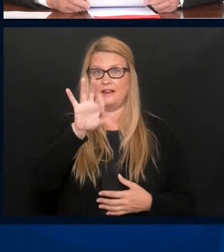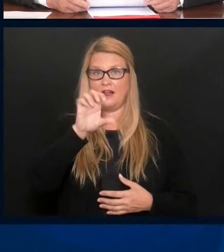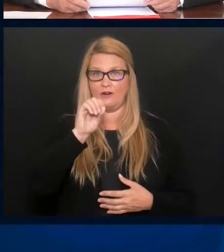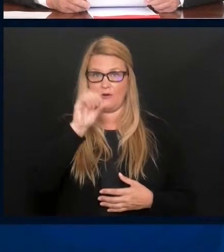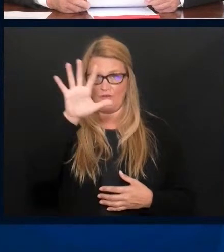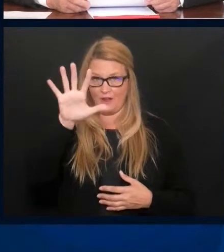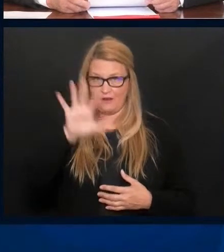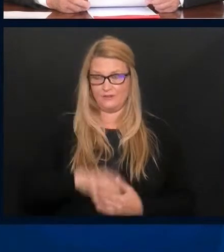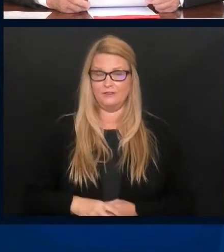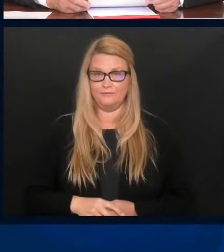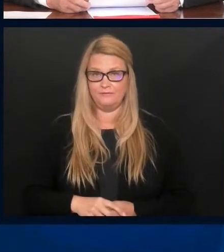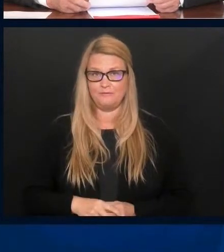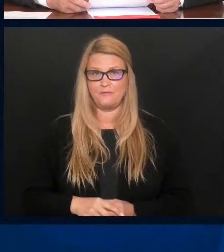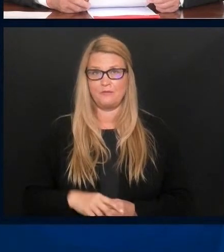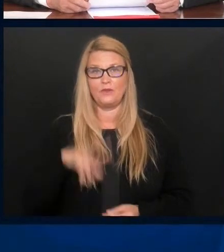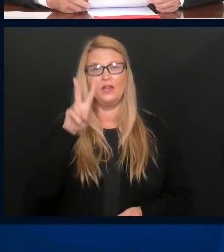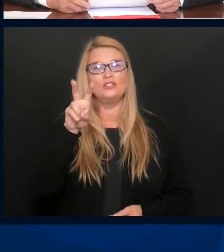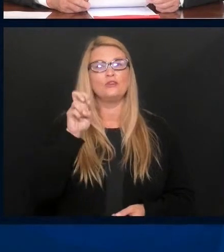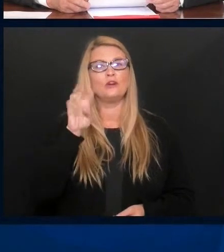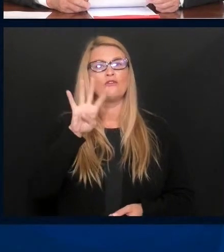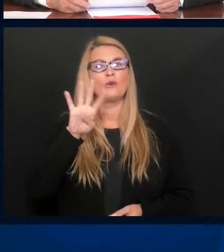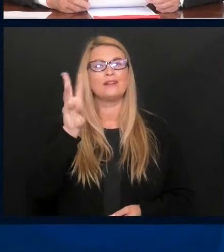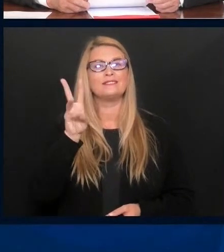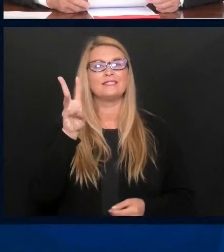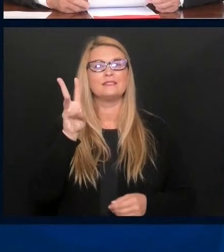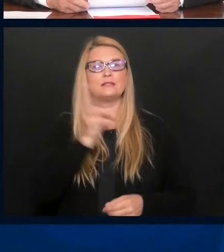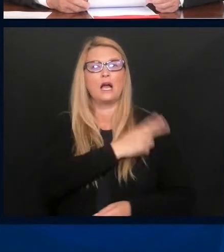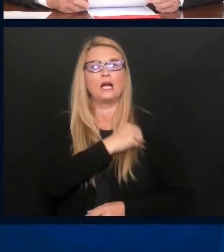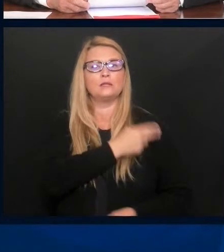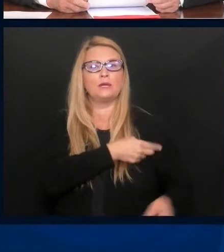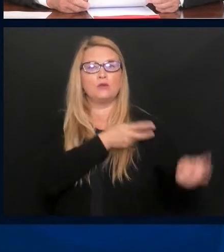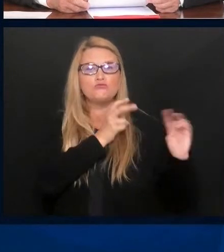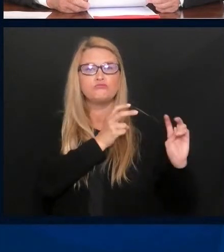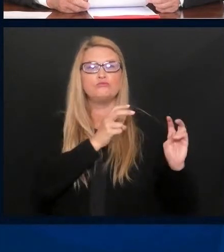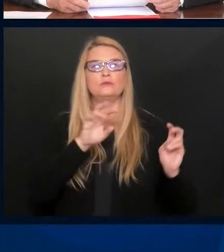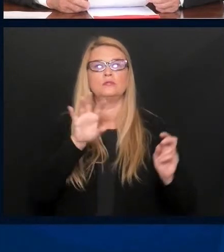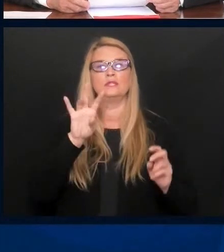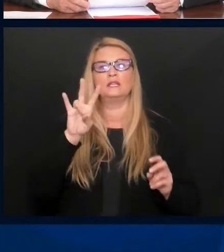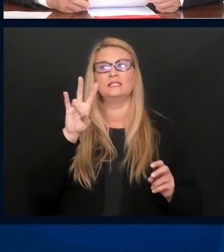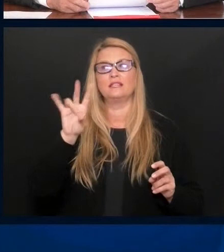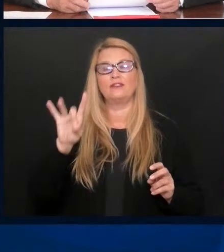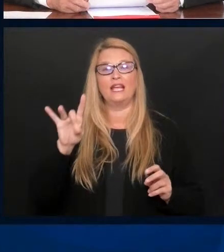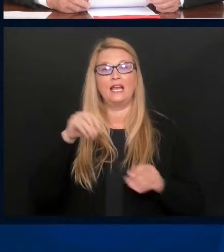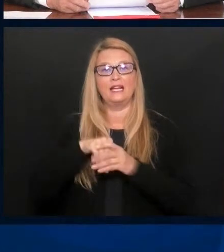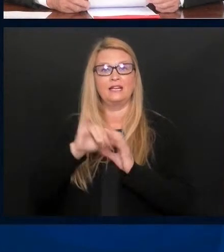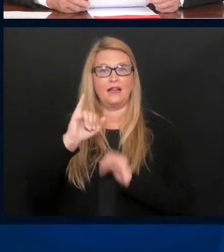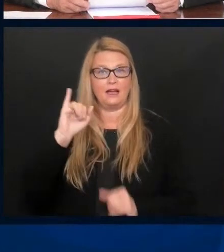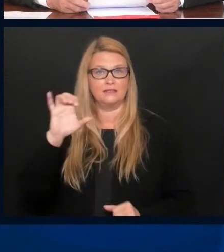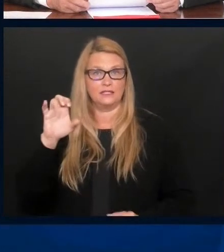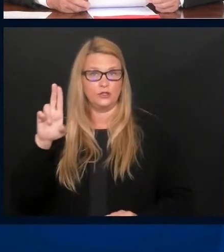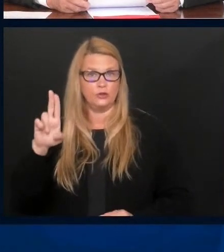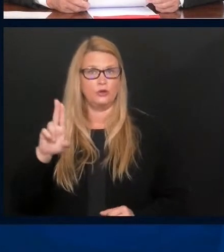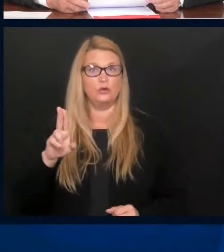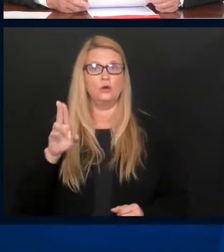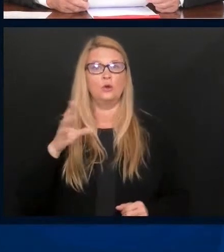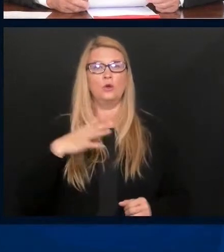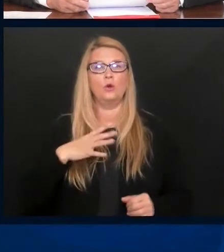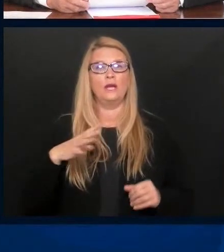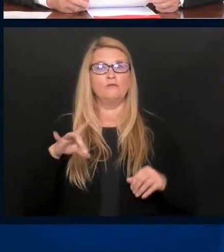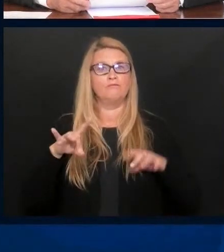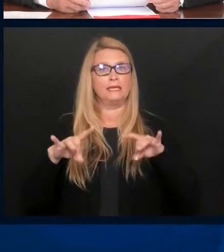146,905. You have 246 that are hospitalized and 78 in the ICU units. We picked up a